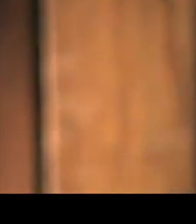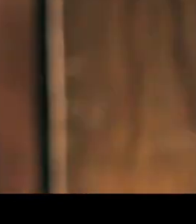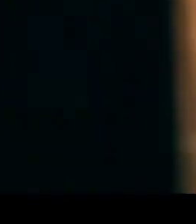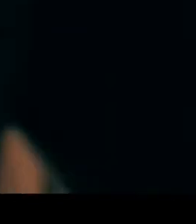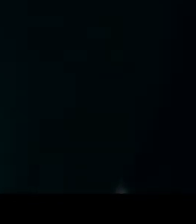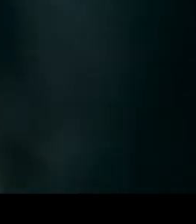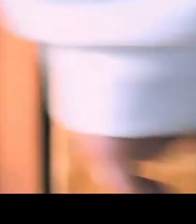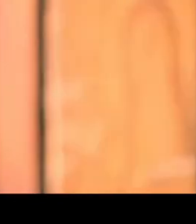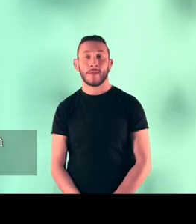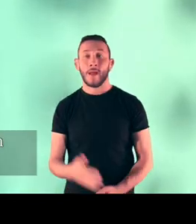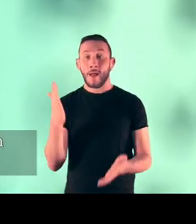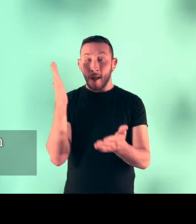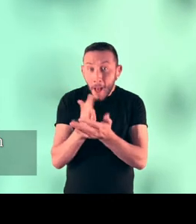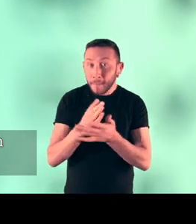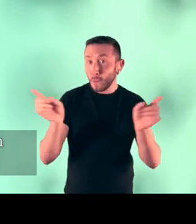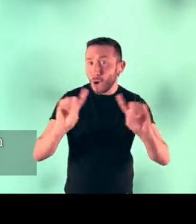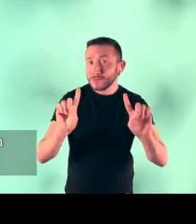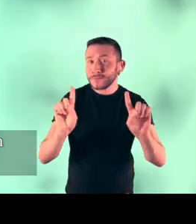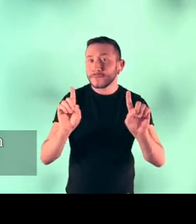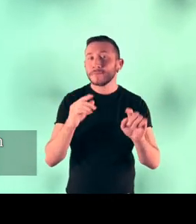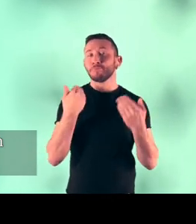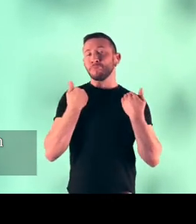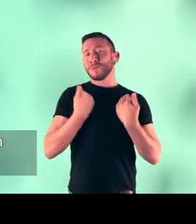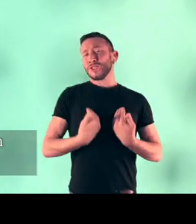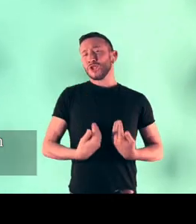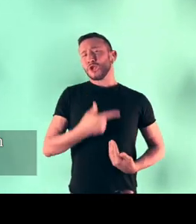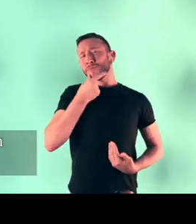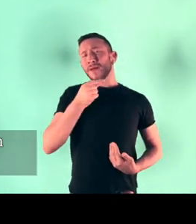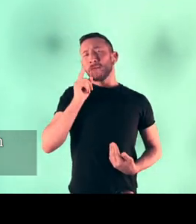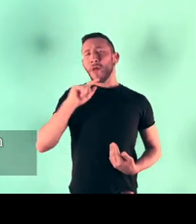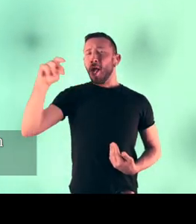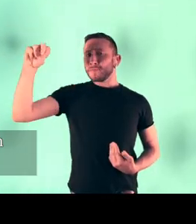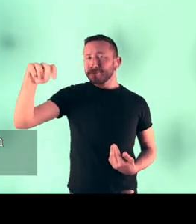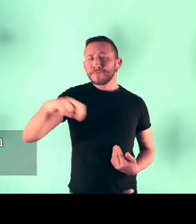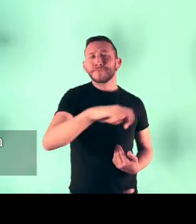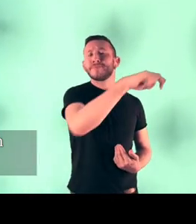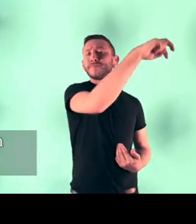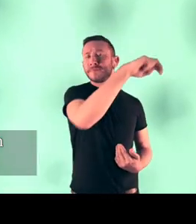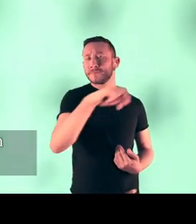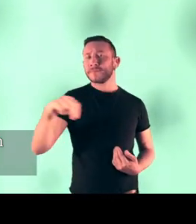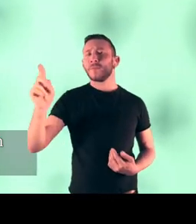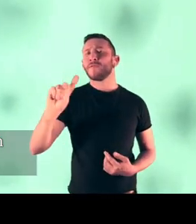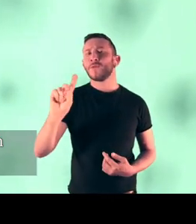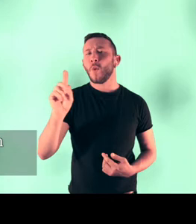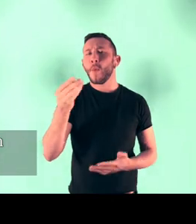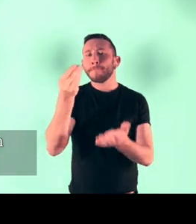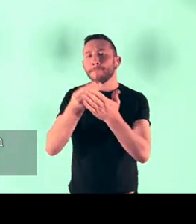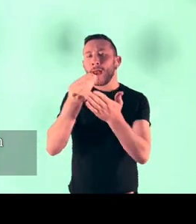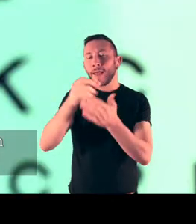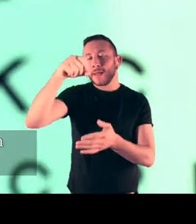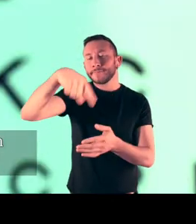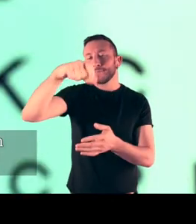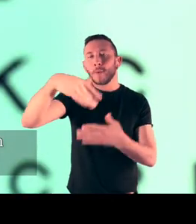stream of people walk through. But what it was really for was for rich people to go back and forth so